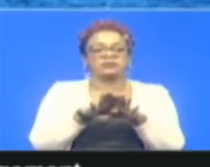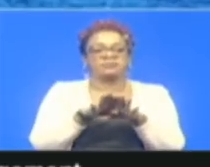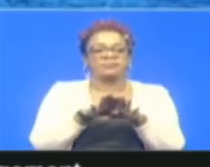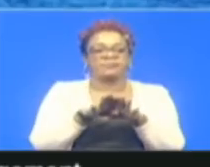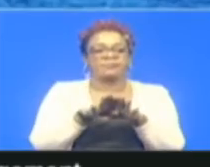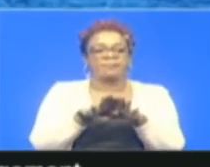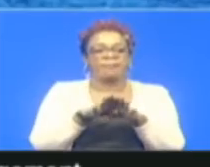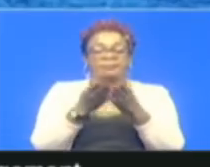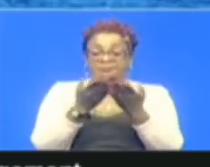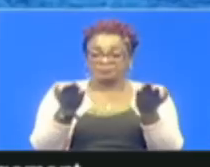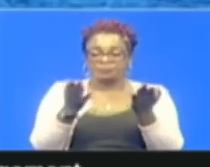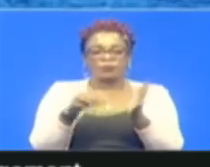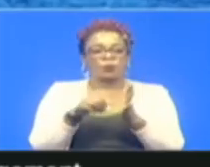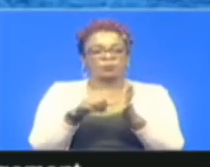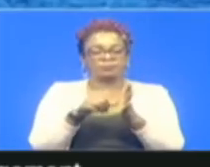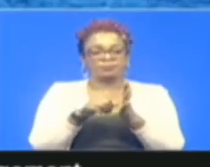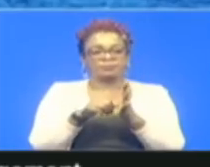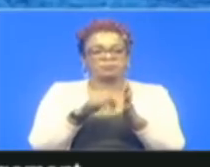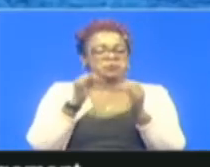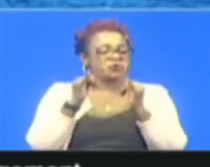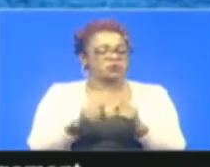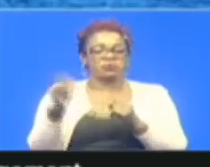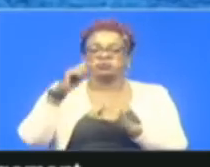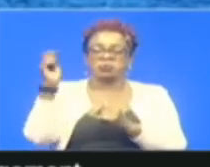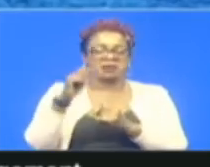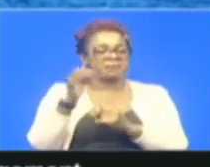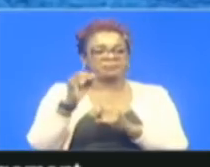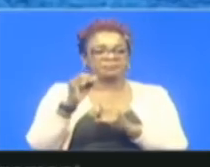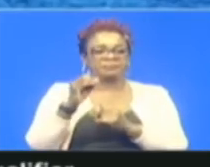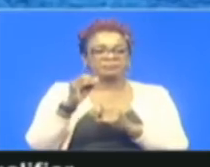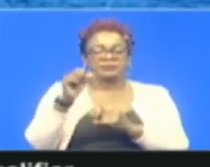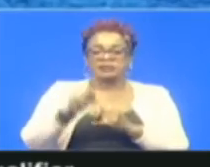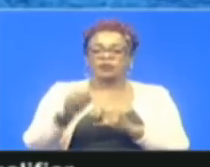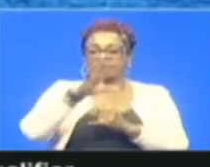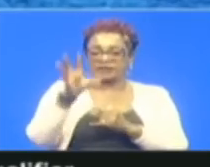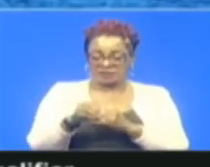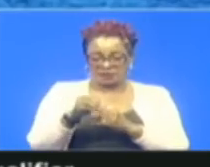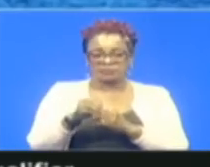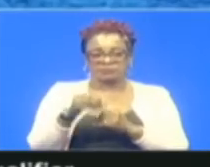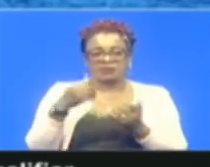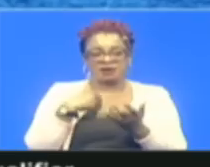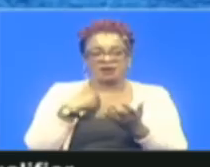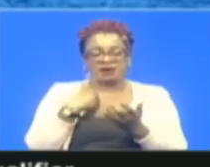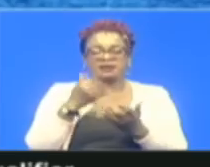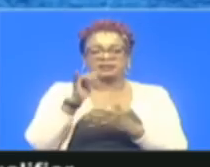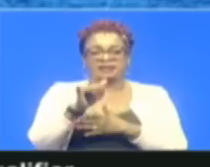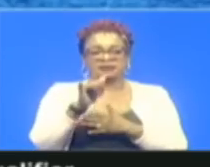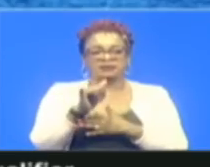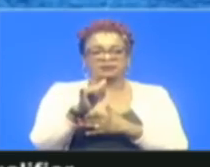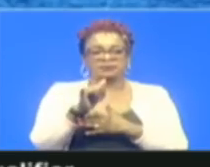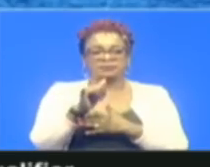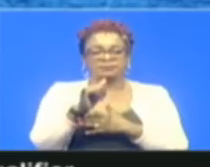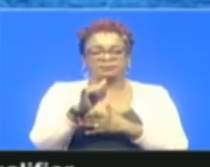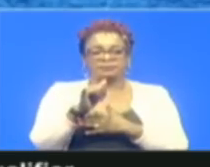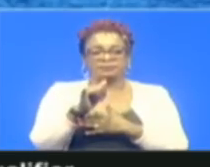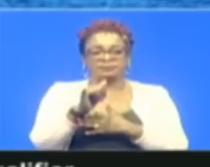But this water crisis was not only unique to Kenya. Cape Town, one of the biggest cities in Africa, made headlines when it nearly ran out of